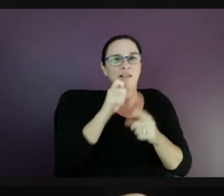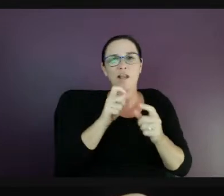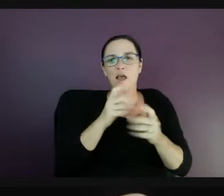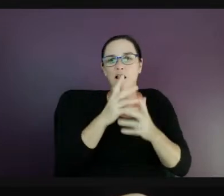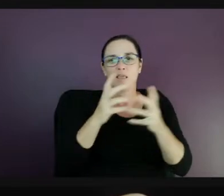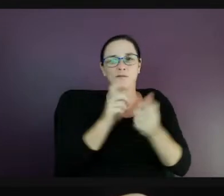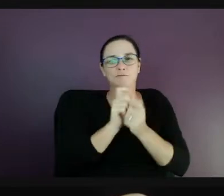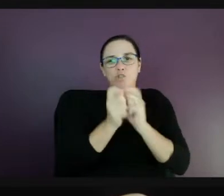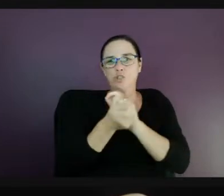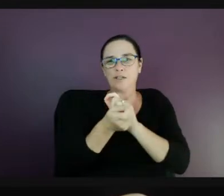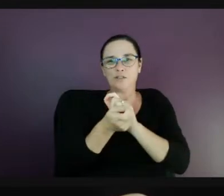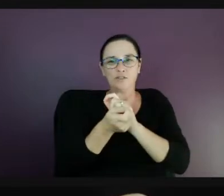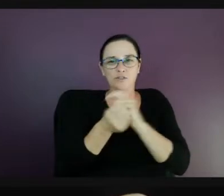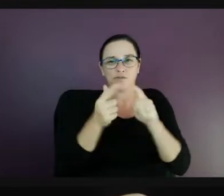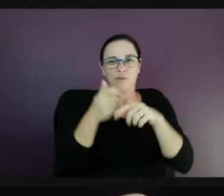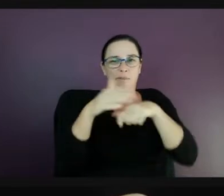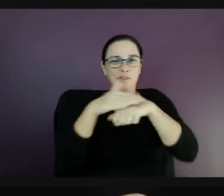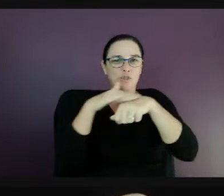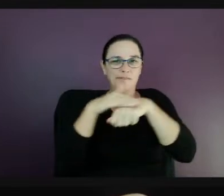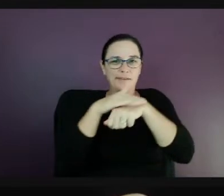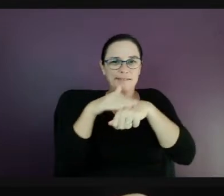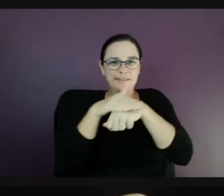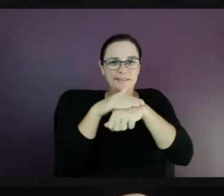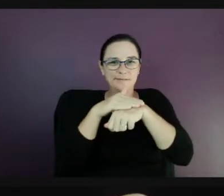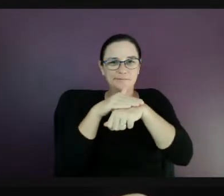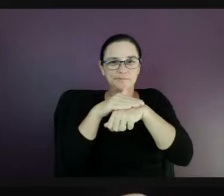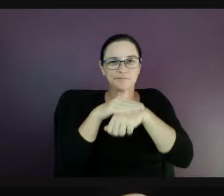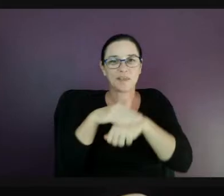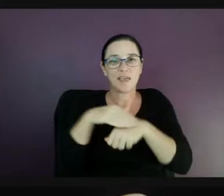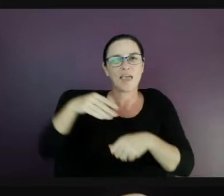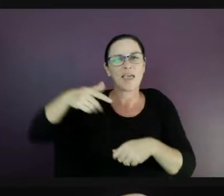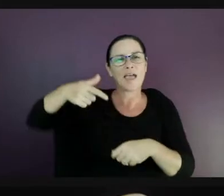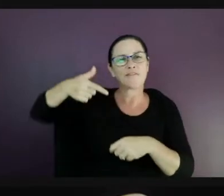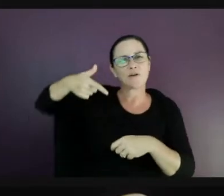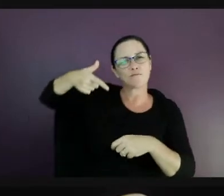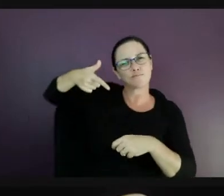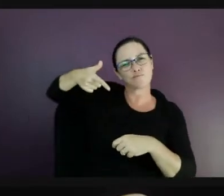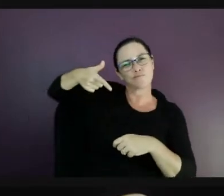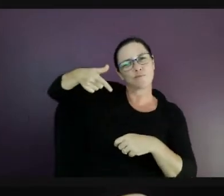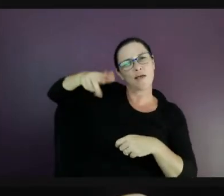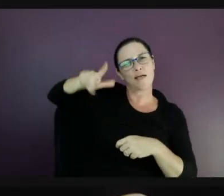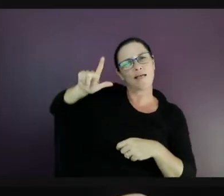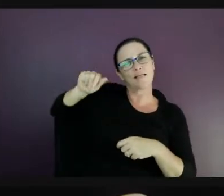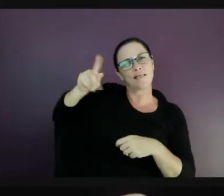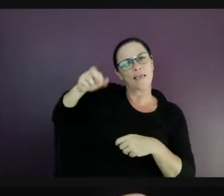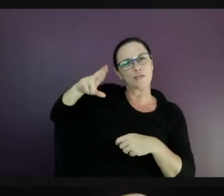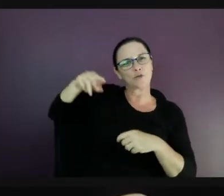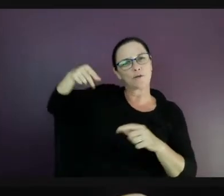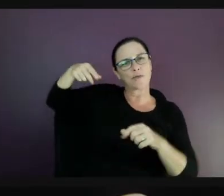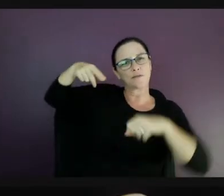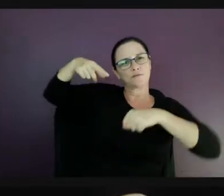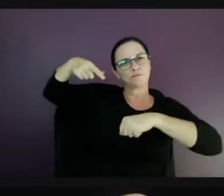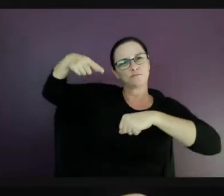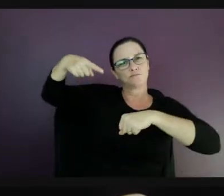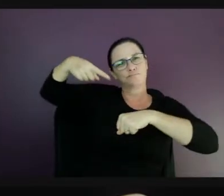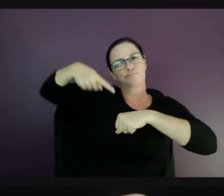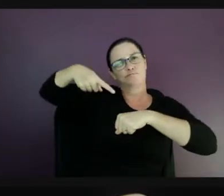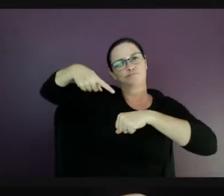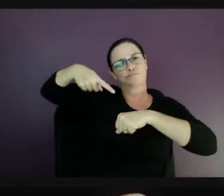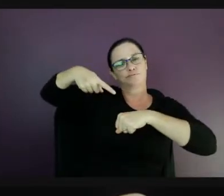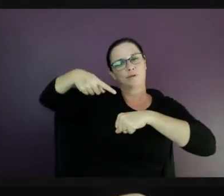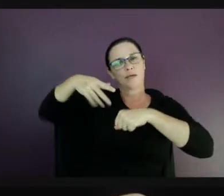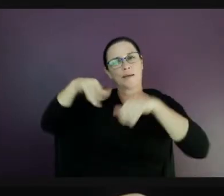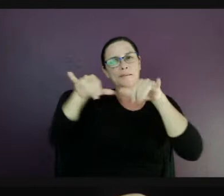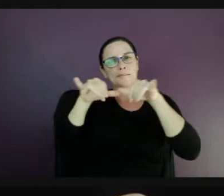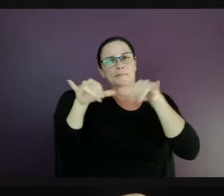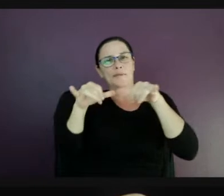movement right at the surface where this laser is pointed, which is only one spot in that western basin of